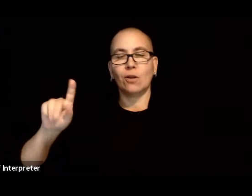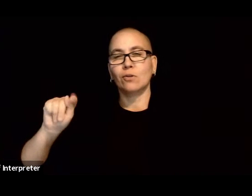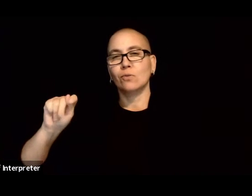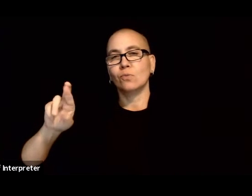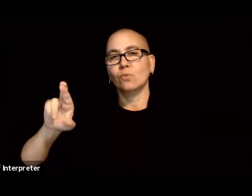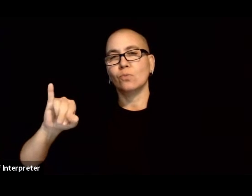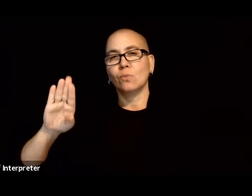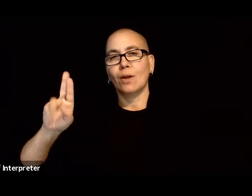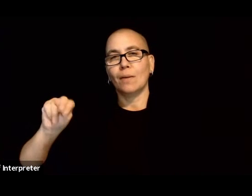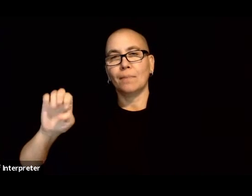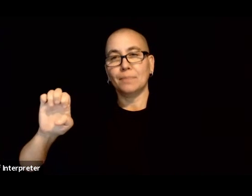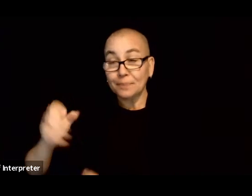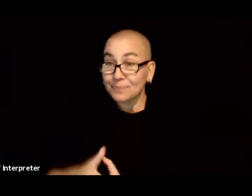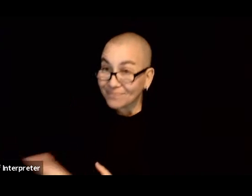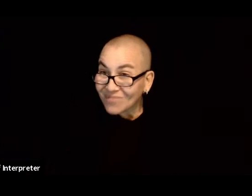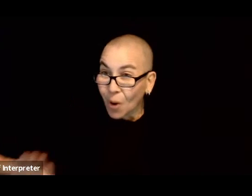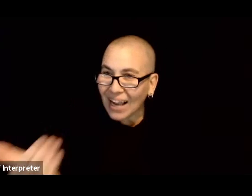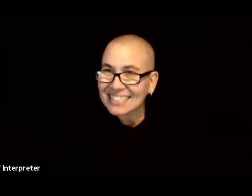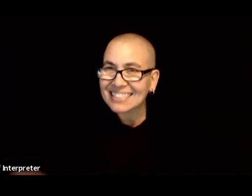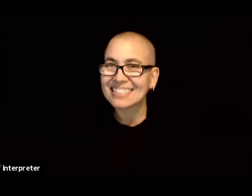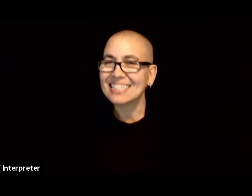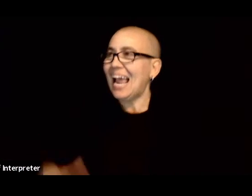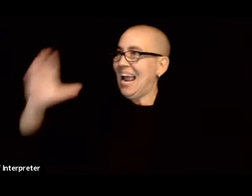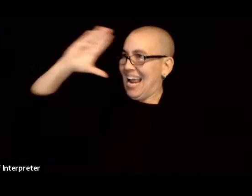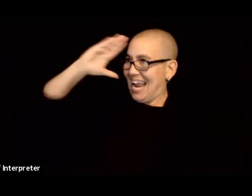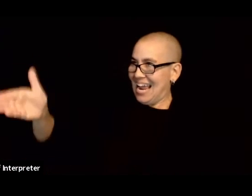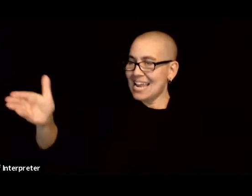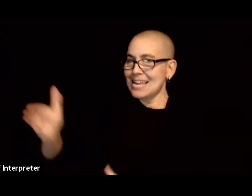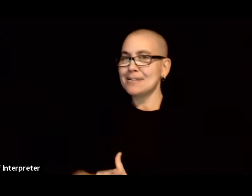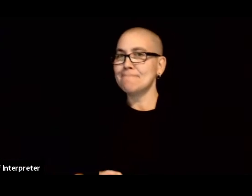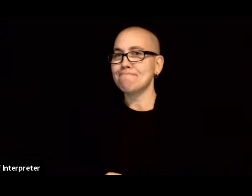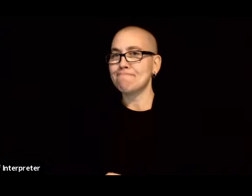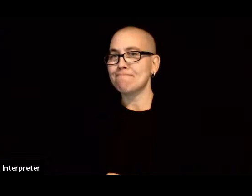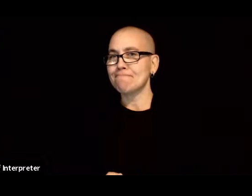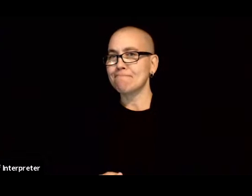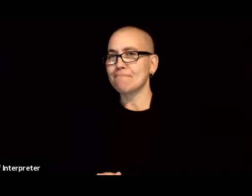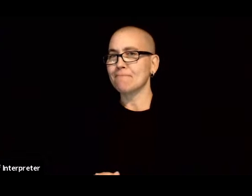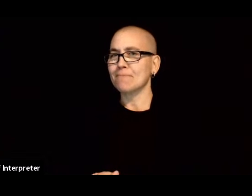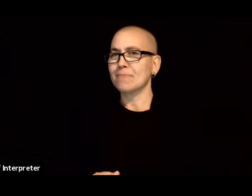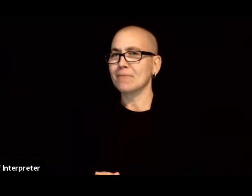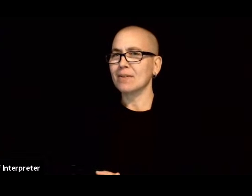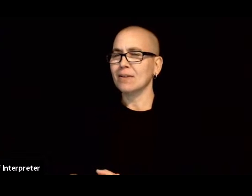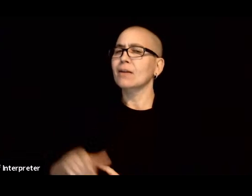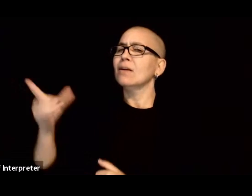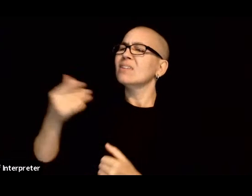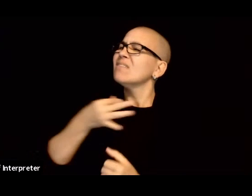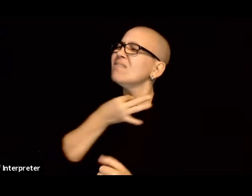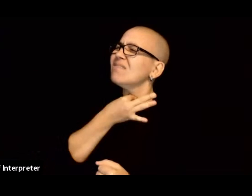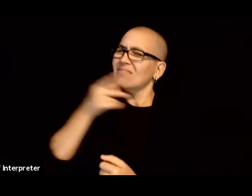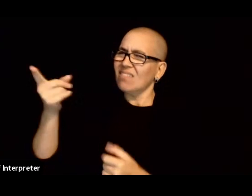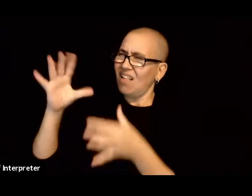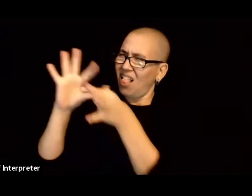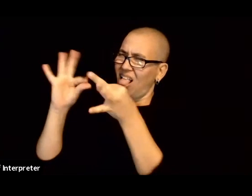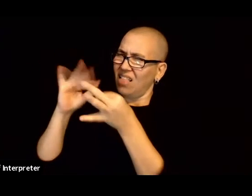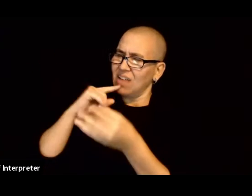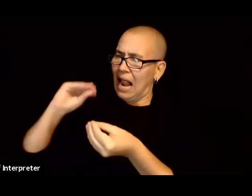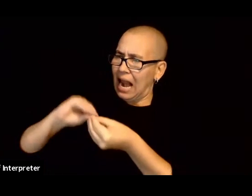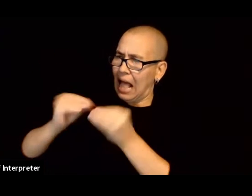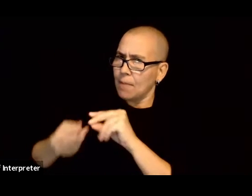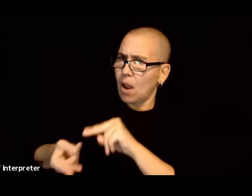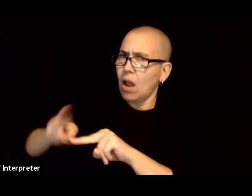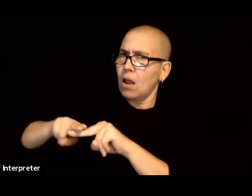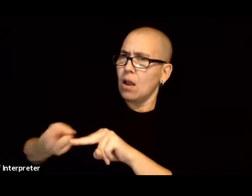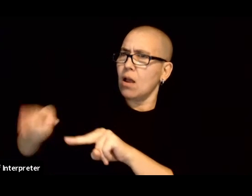Hi. Given the rise we've been seeing in cases recently, I wanted to ask you about your public